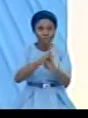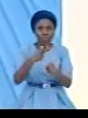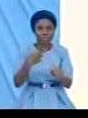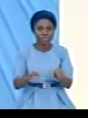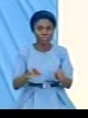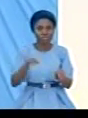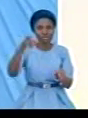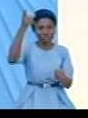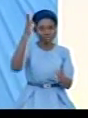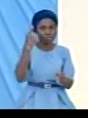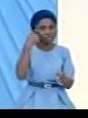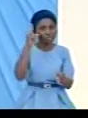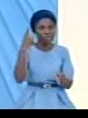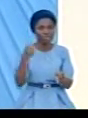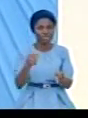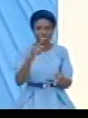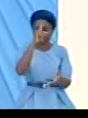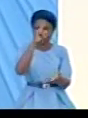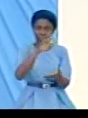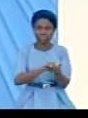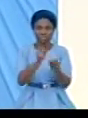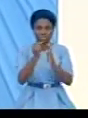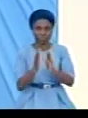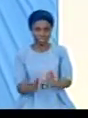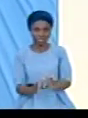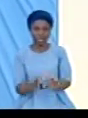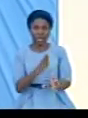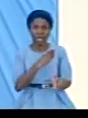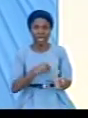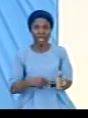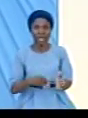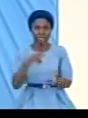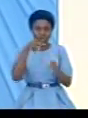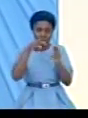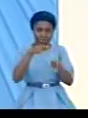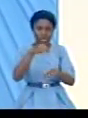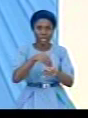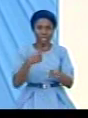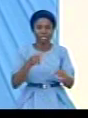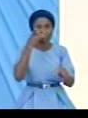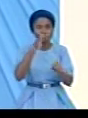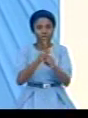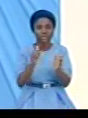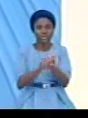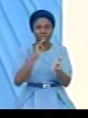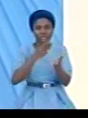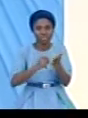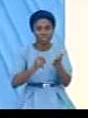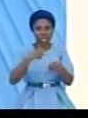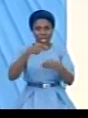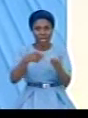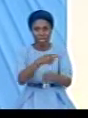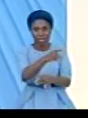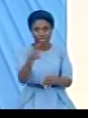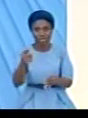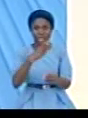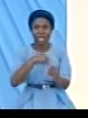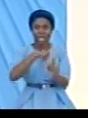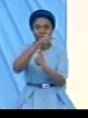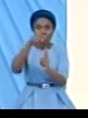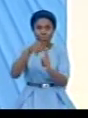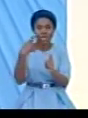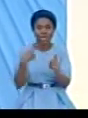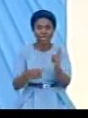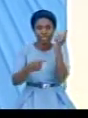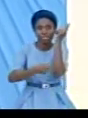is written concerning you. And when temptation comes, when trial comes, when the tempter, the temptress